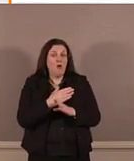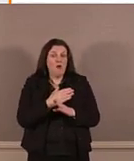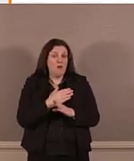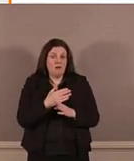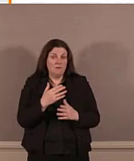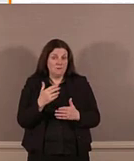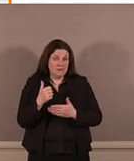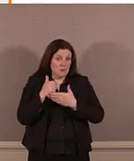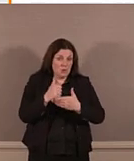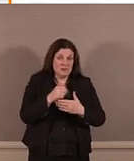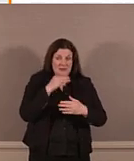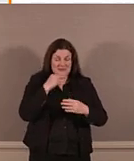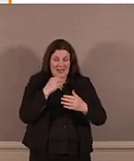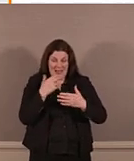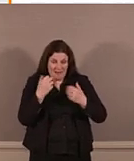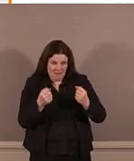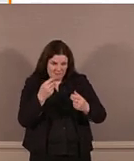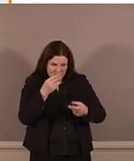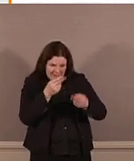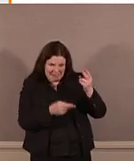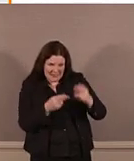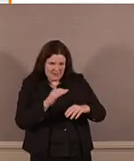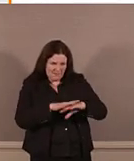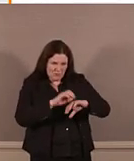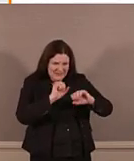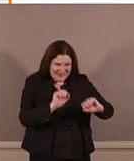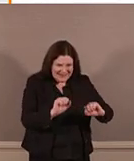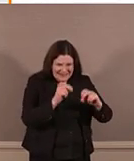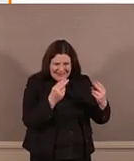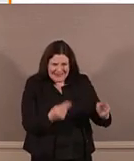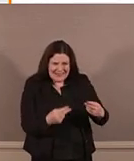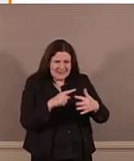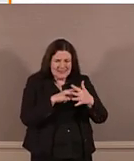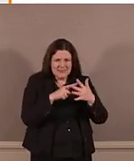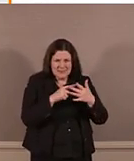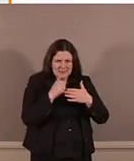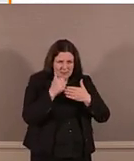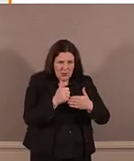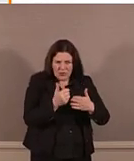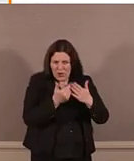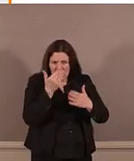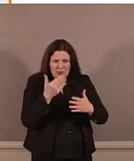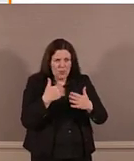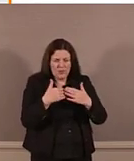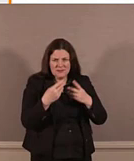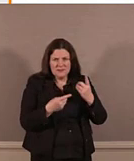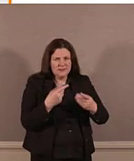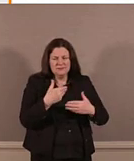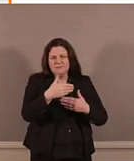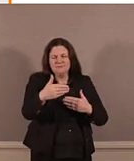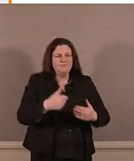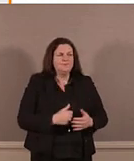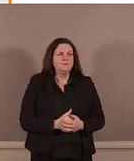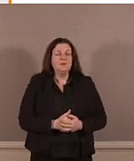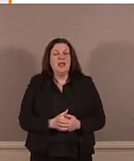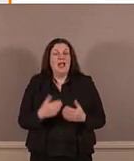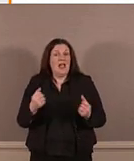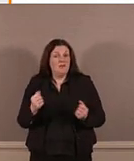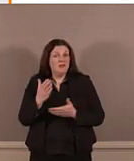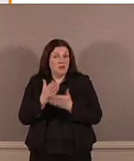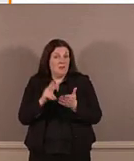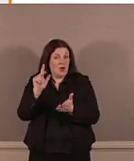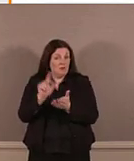learning needs, planning and supported learning. And again, there can be accredited options